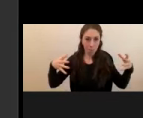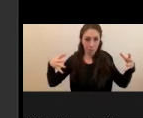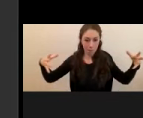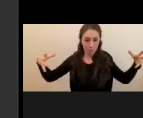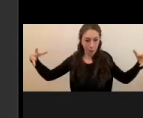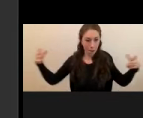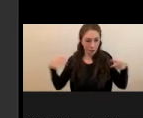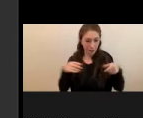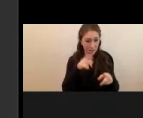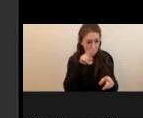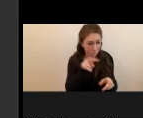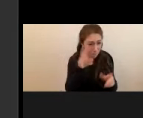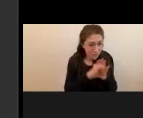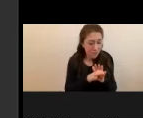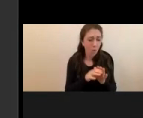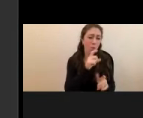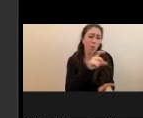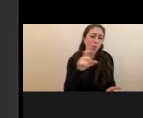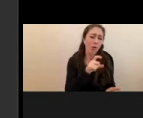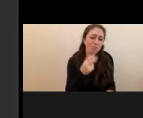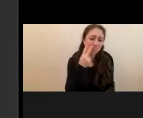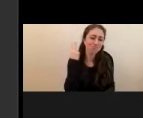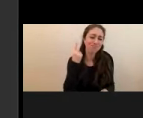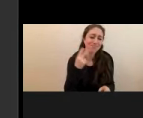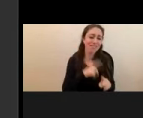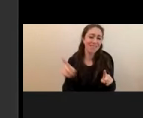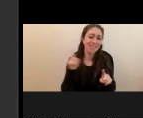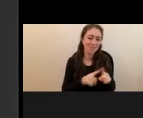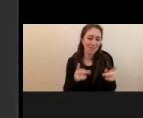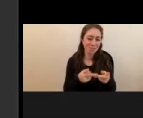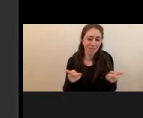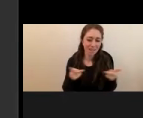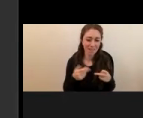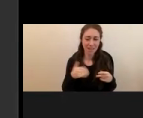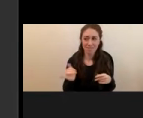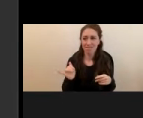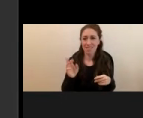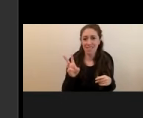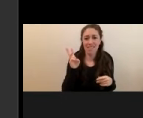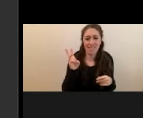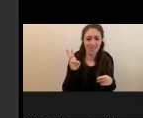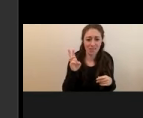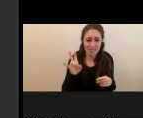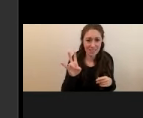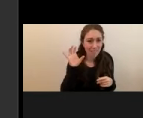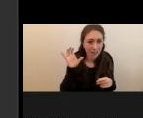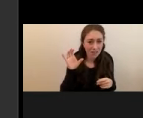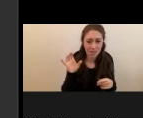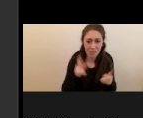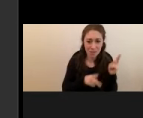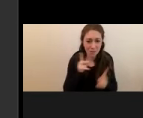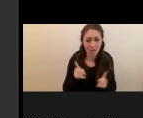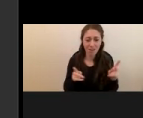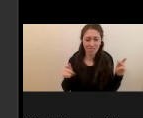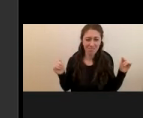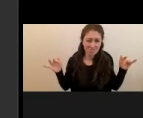now remind me of these places where we had like 600-700 people in one